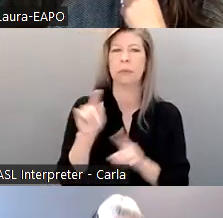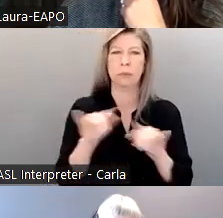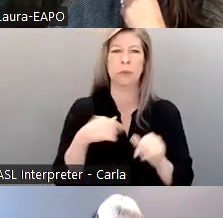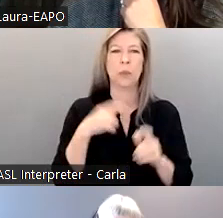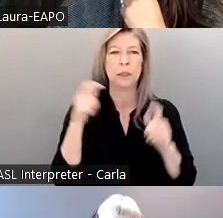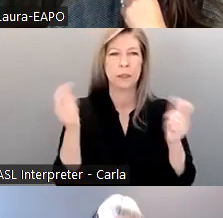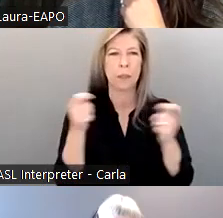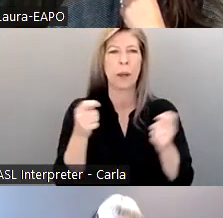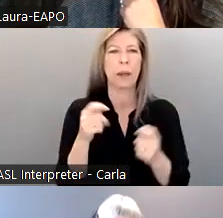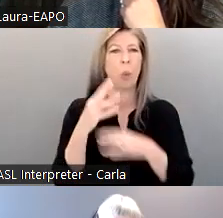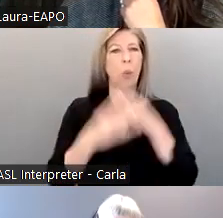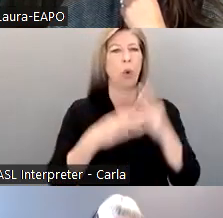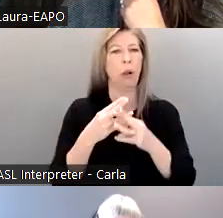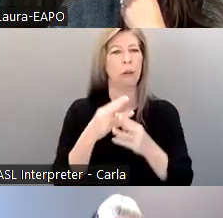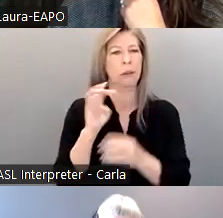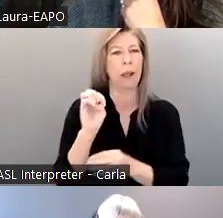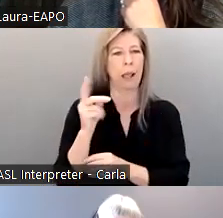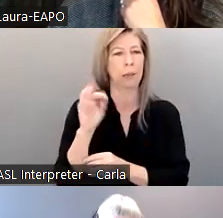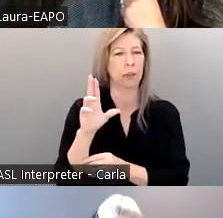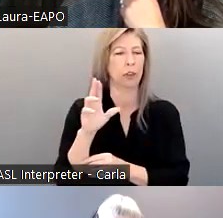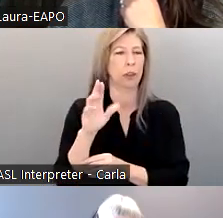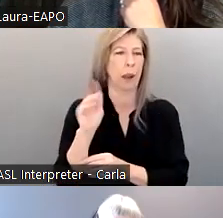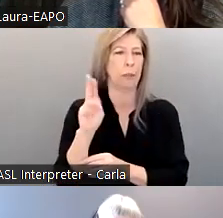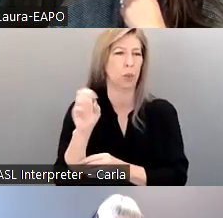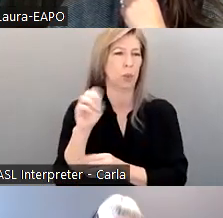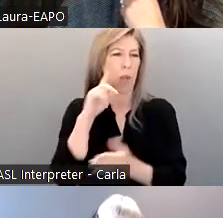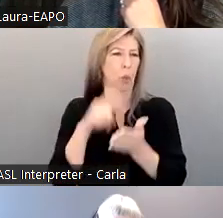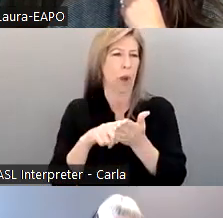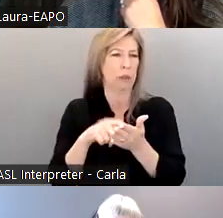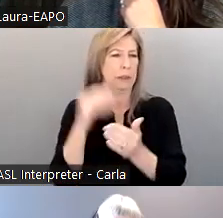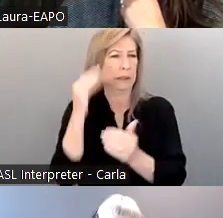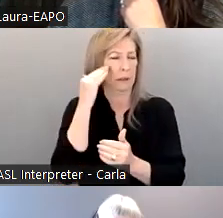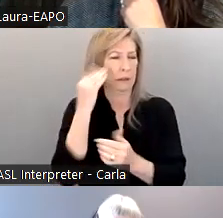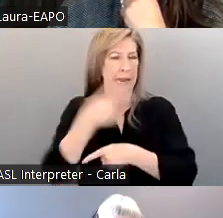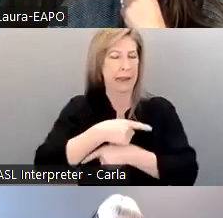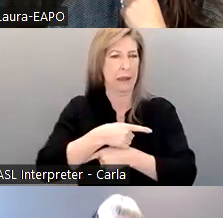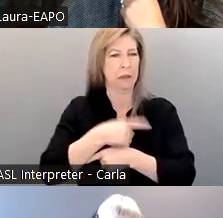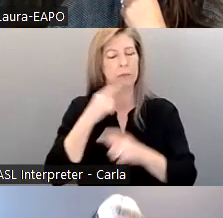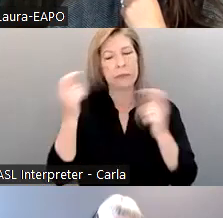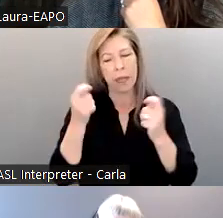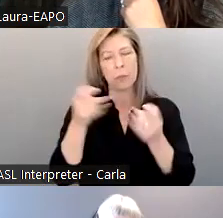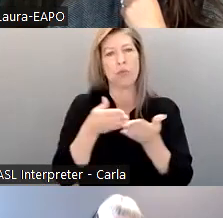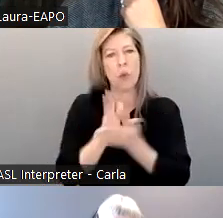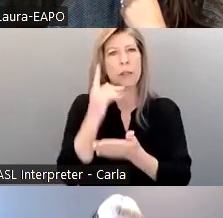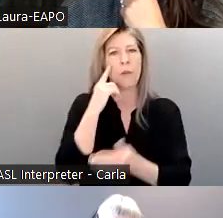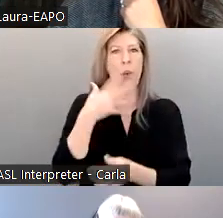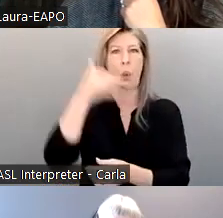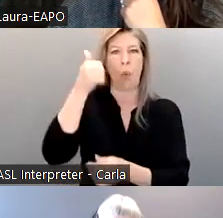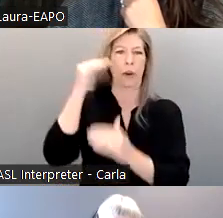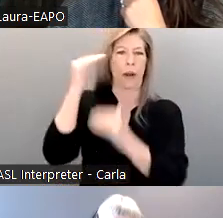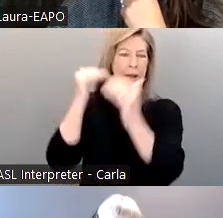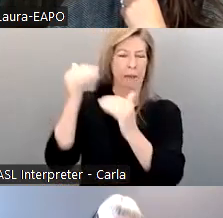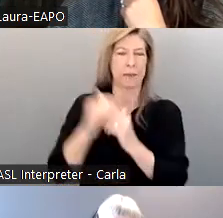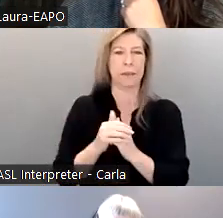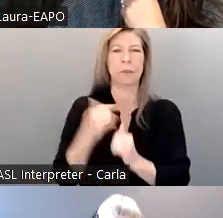and recognizing the rights of older adults. So we are doing a national forum, again, with our partners,